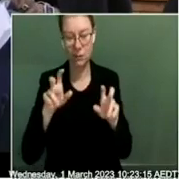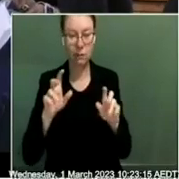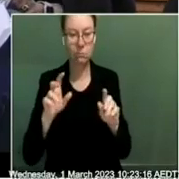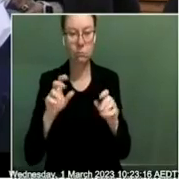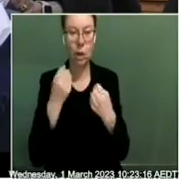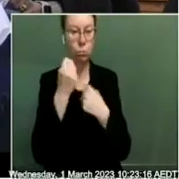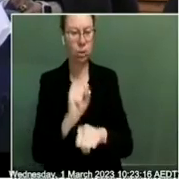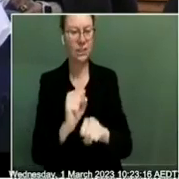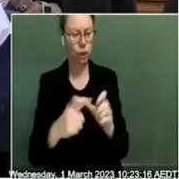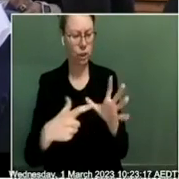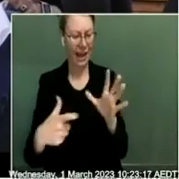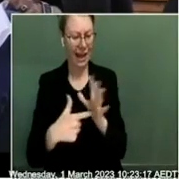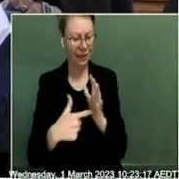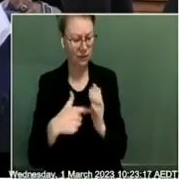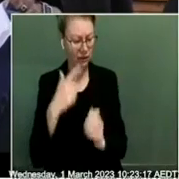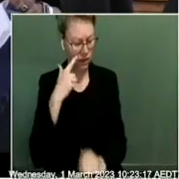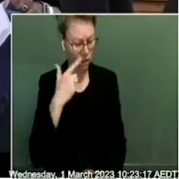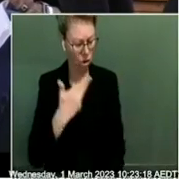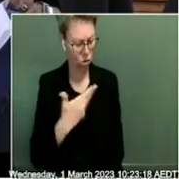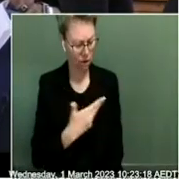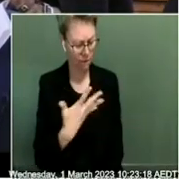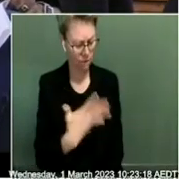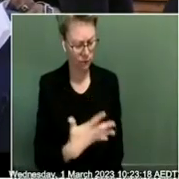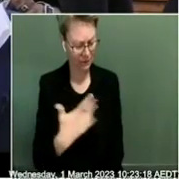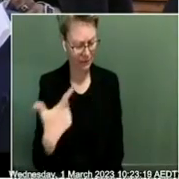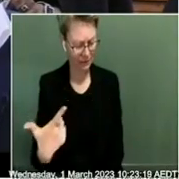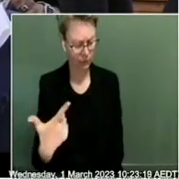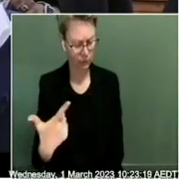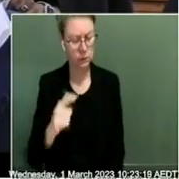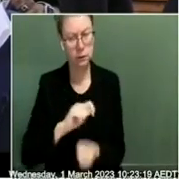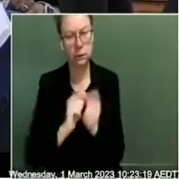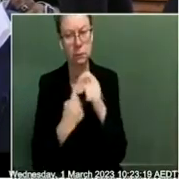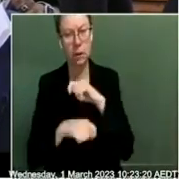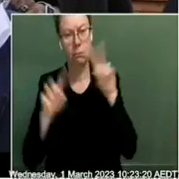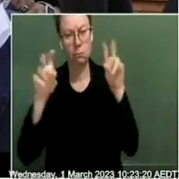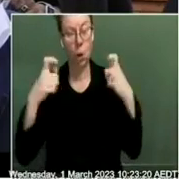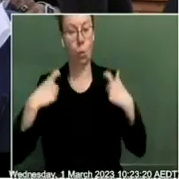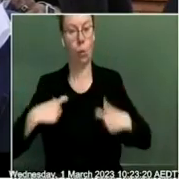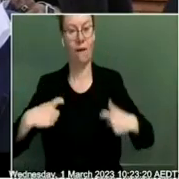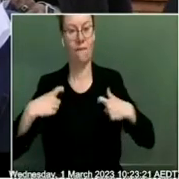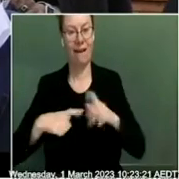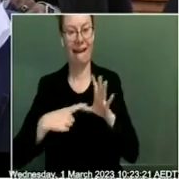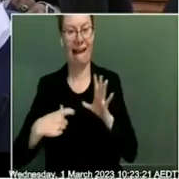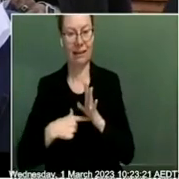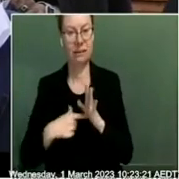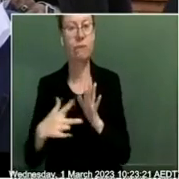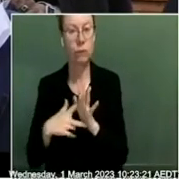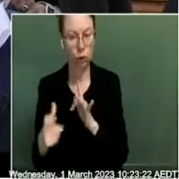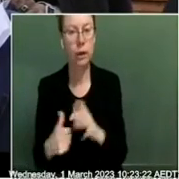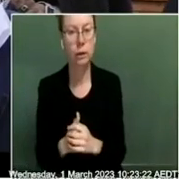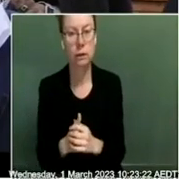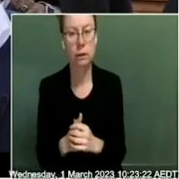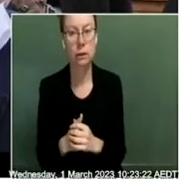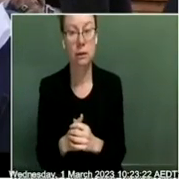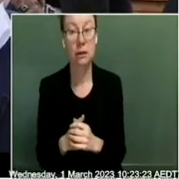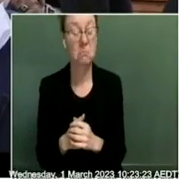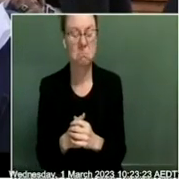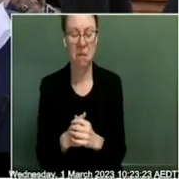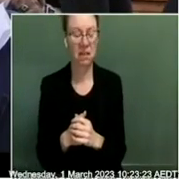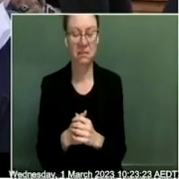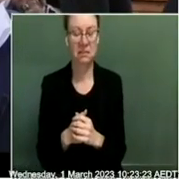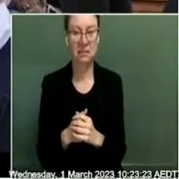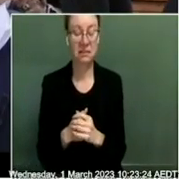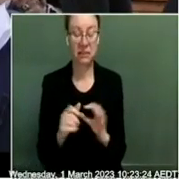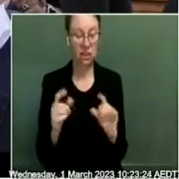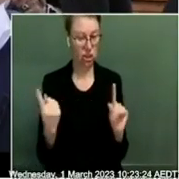the Welfare Act came into being in Victoria, but the behaviours, it kept the same behaviours, because they